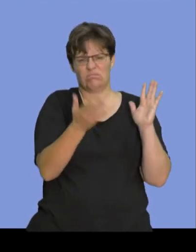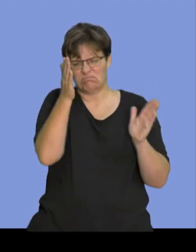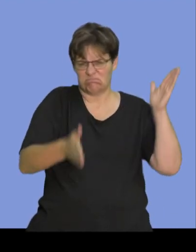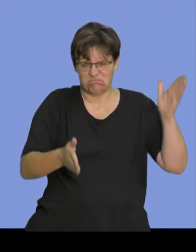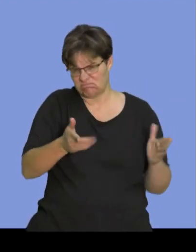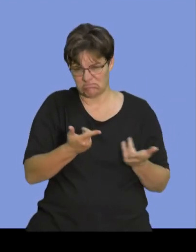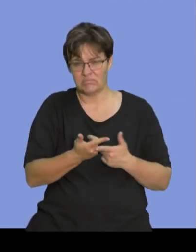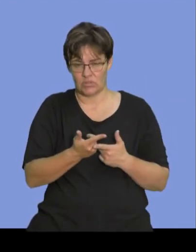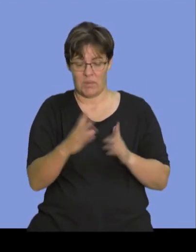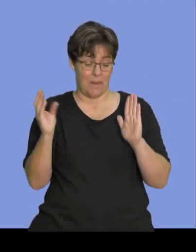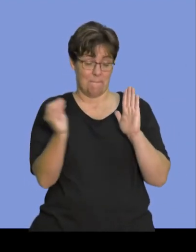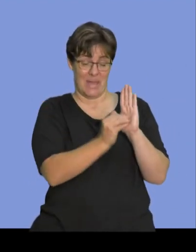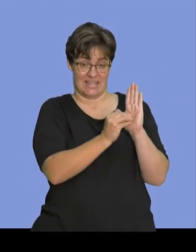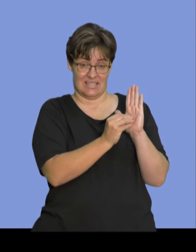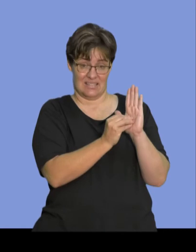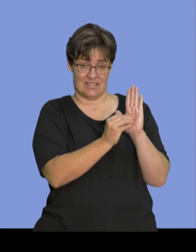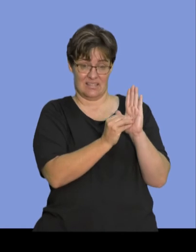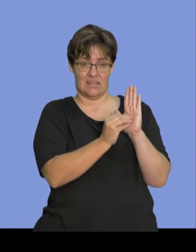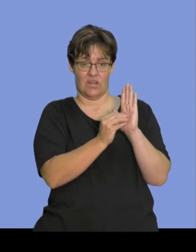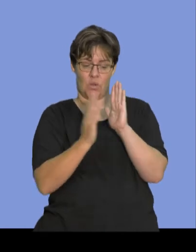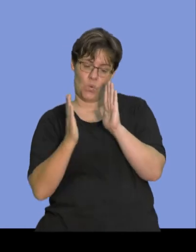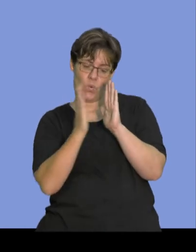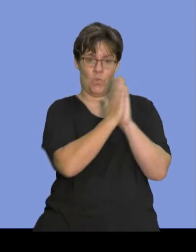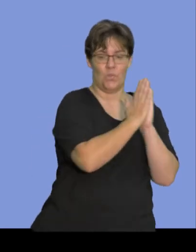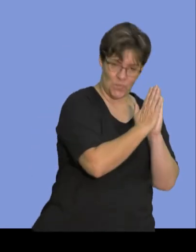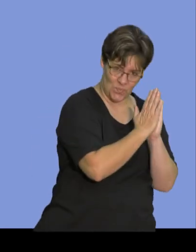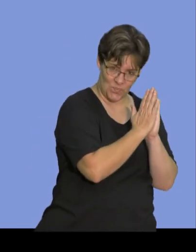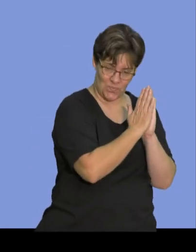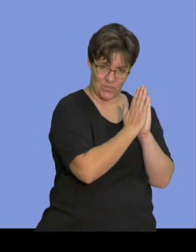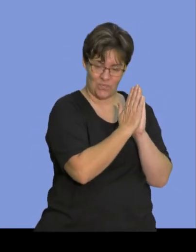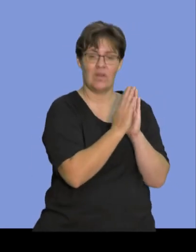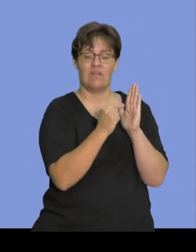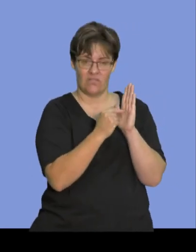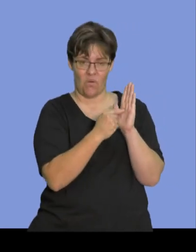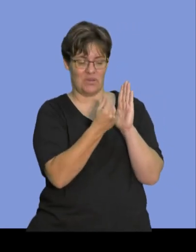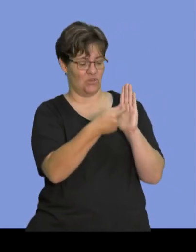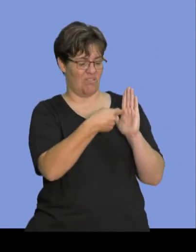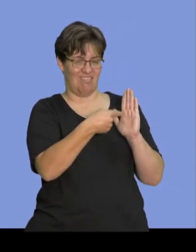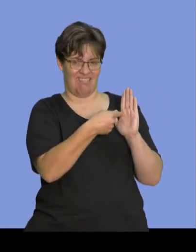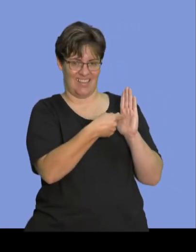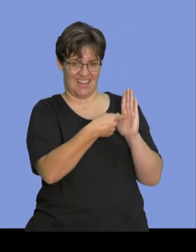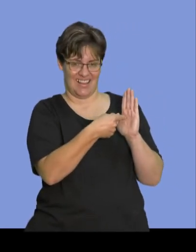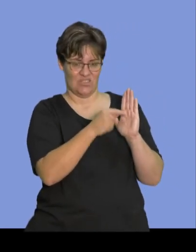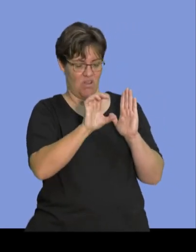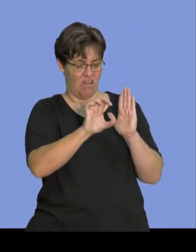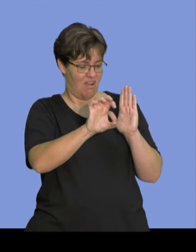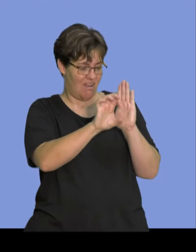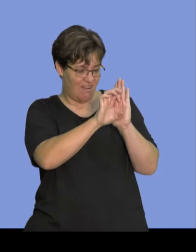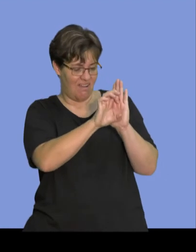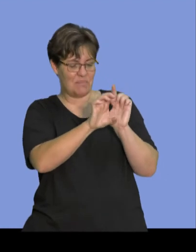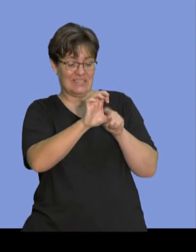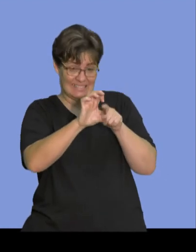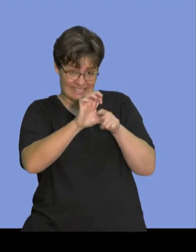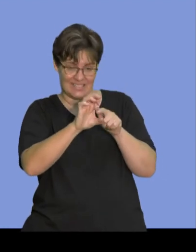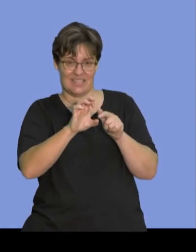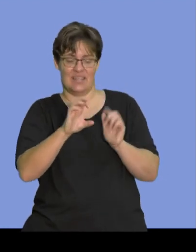here is that the magnet attracts, is attached to a magnetic material that makes the surface